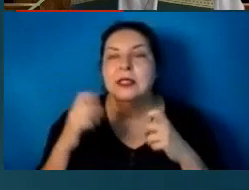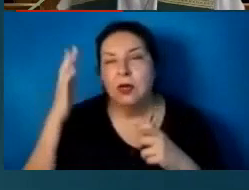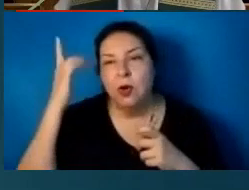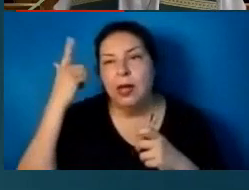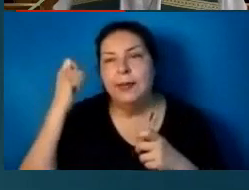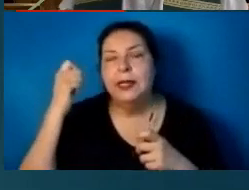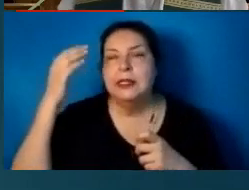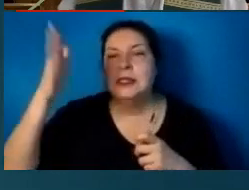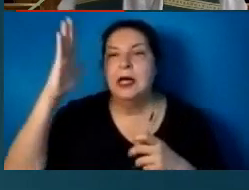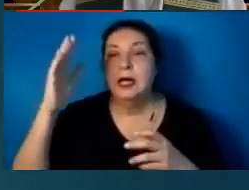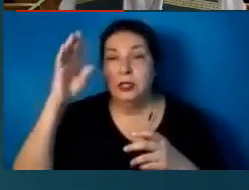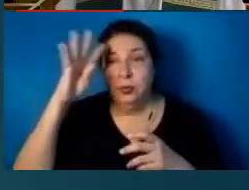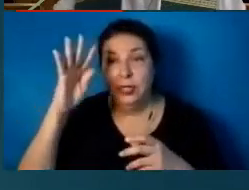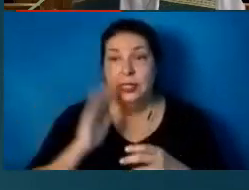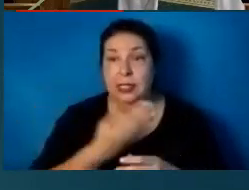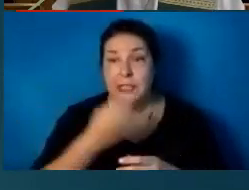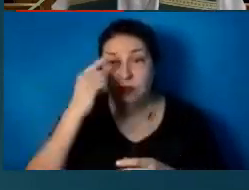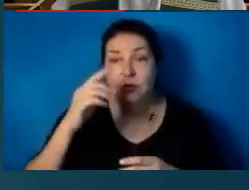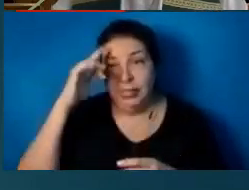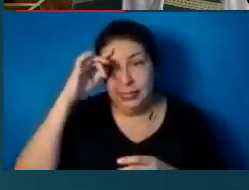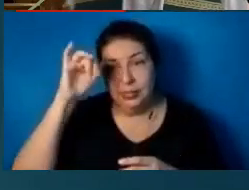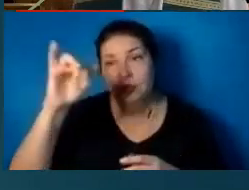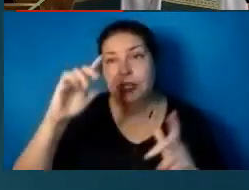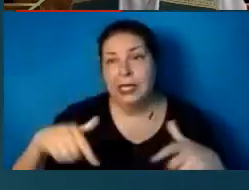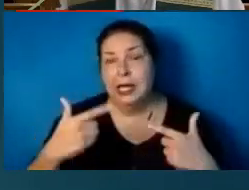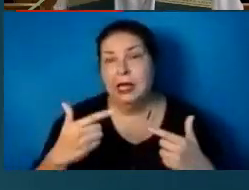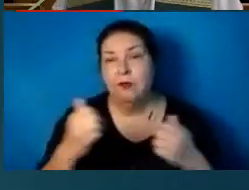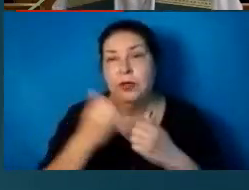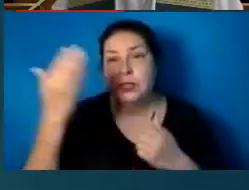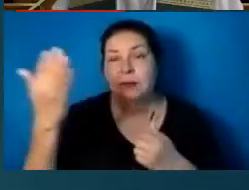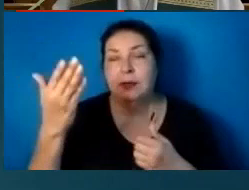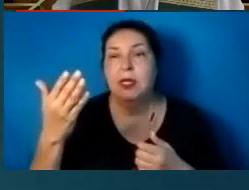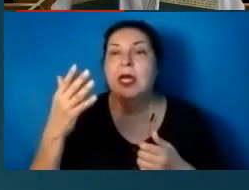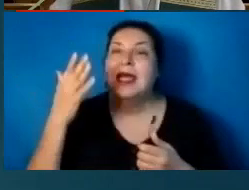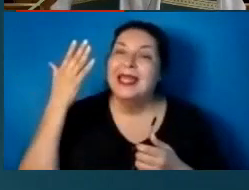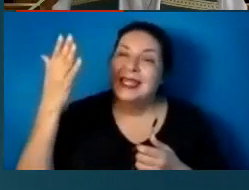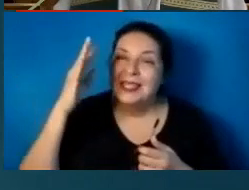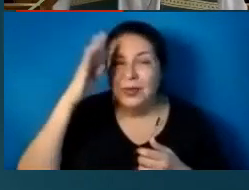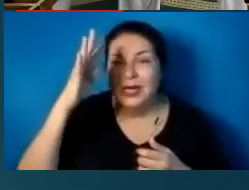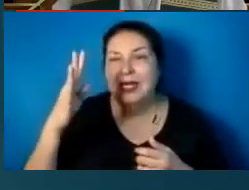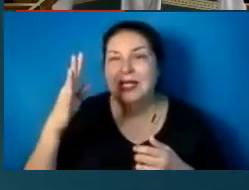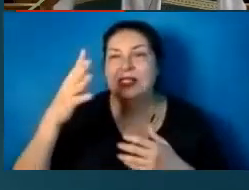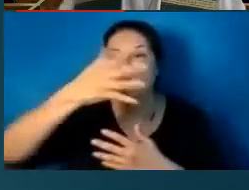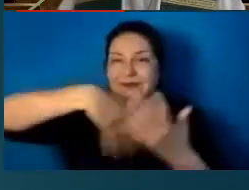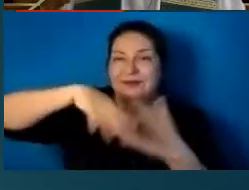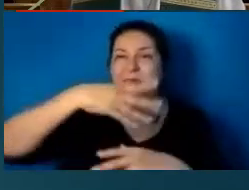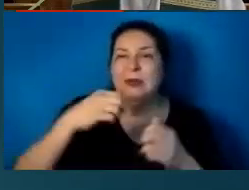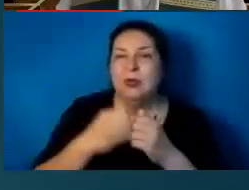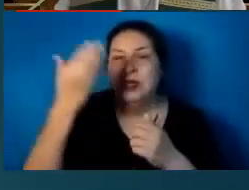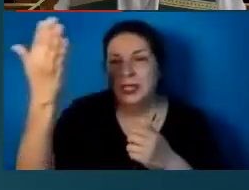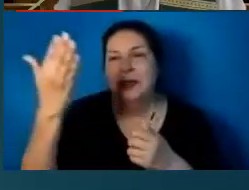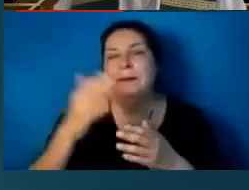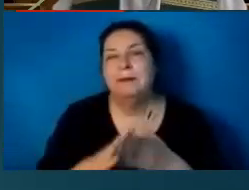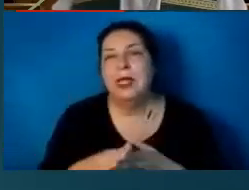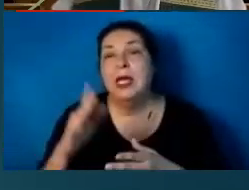an eternity with him. He created us for communion with him. He created us to live in